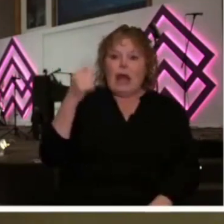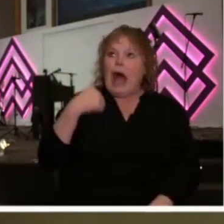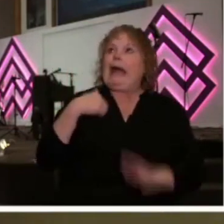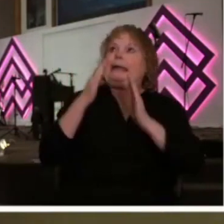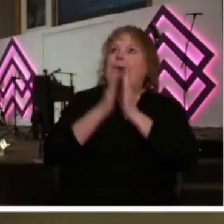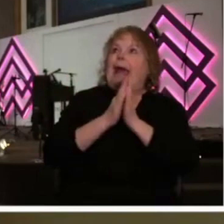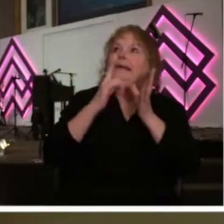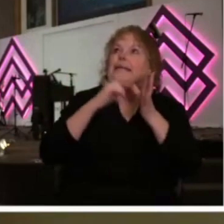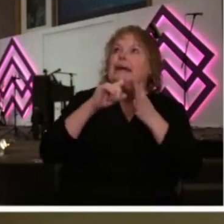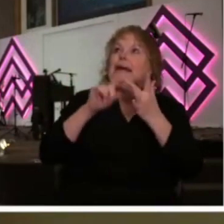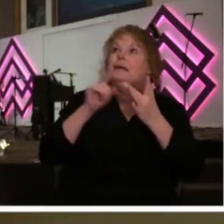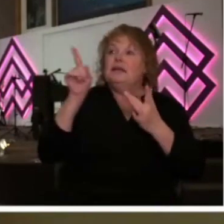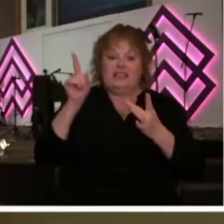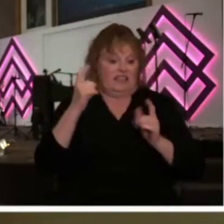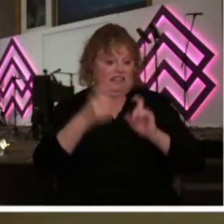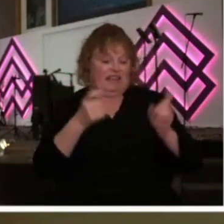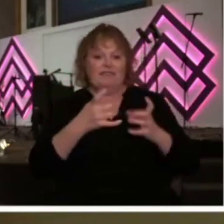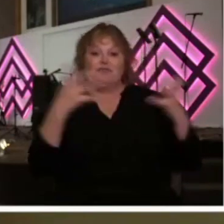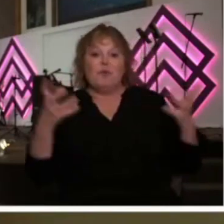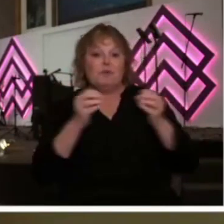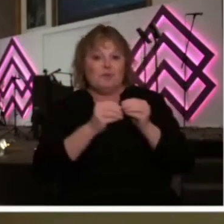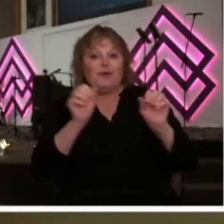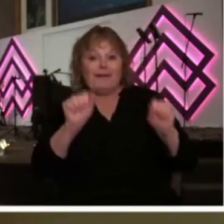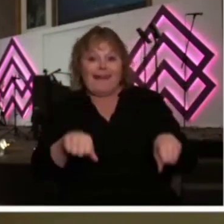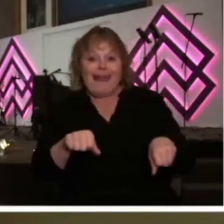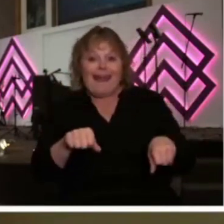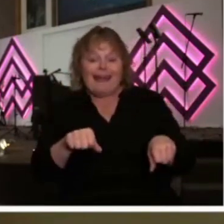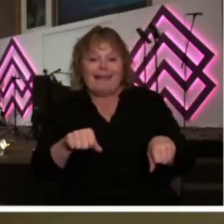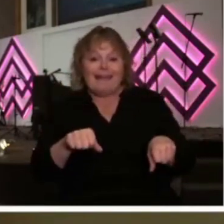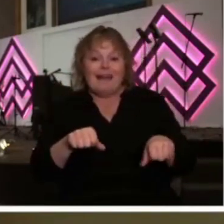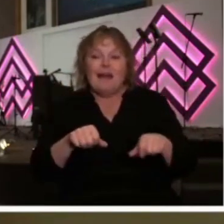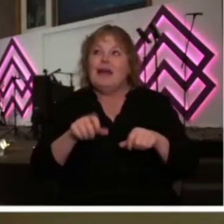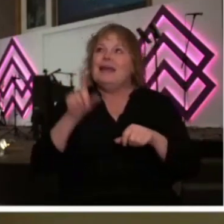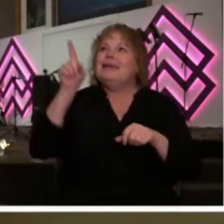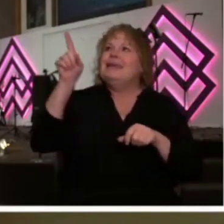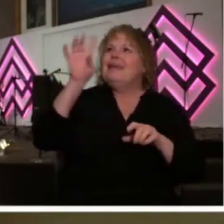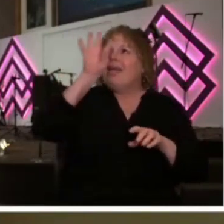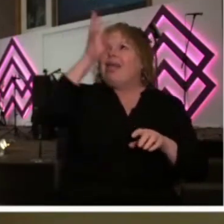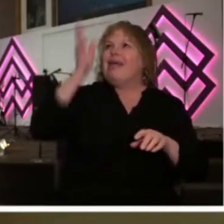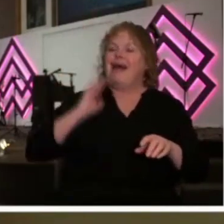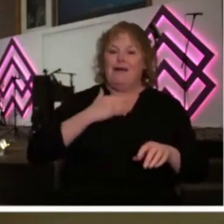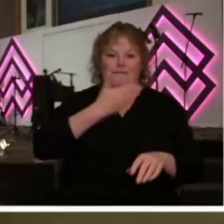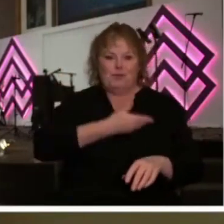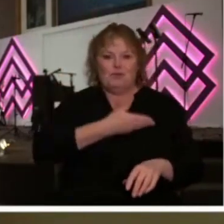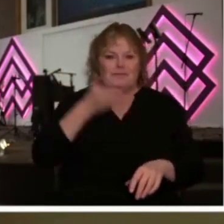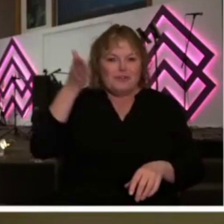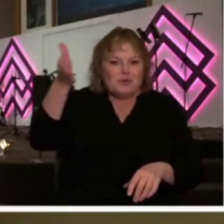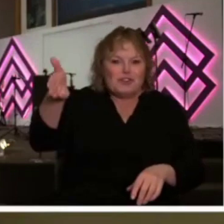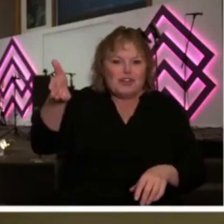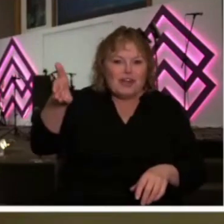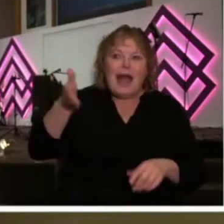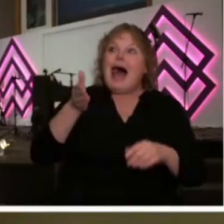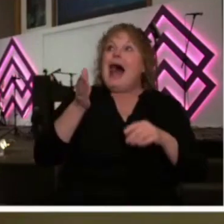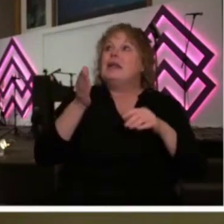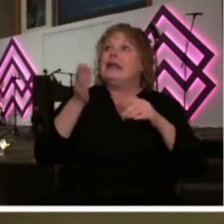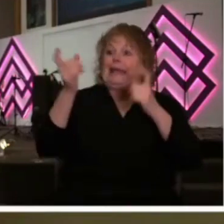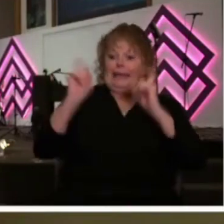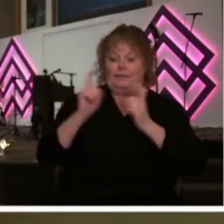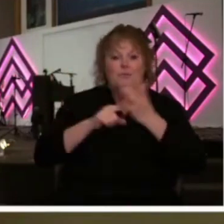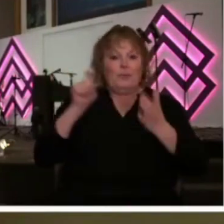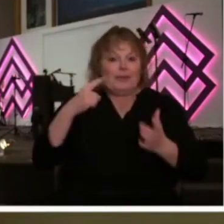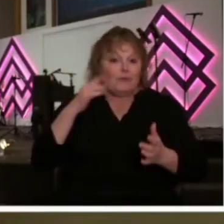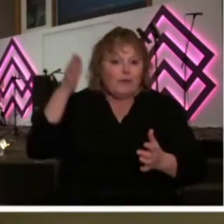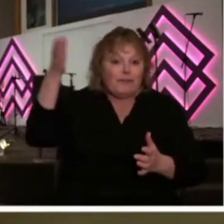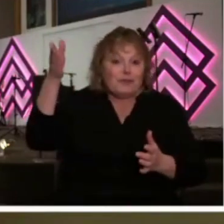or think. And so His ability to create and resource our future is abundantly greater than our ability